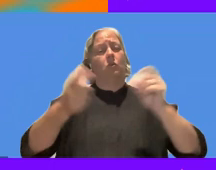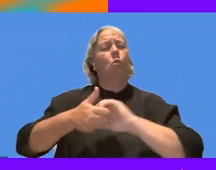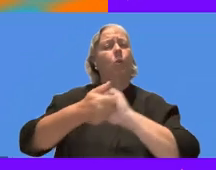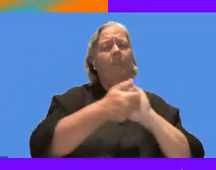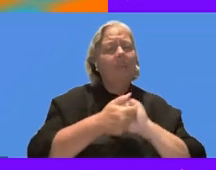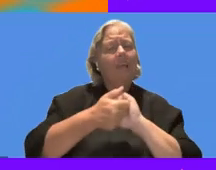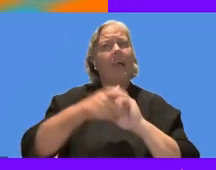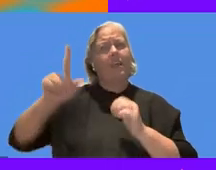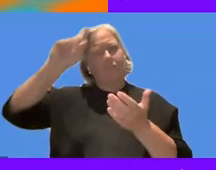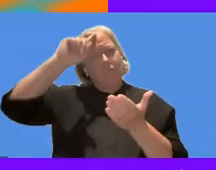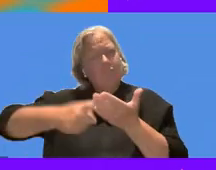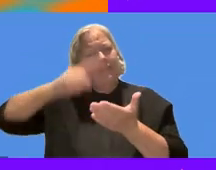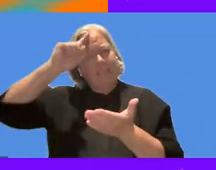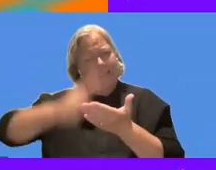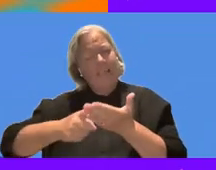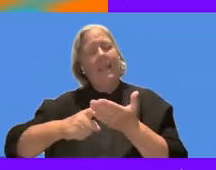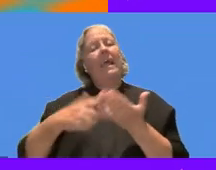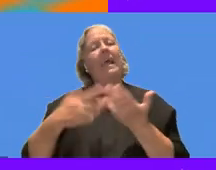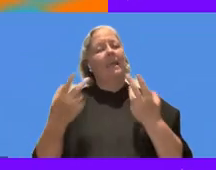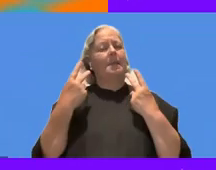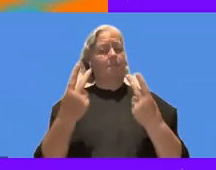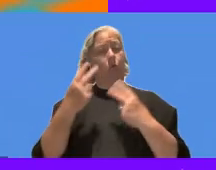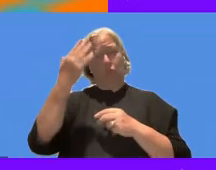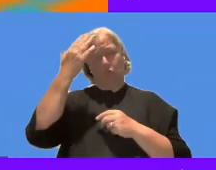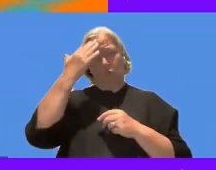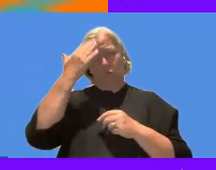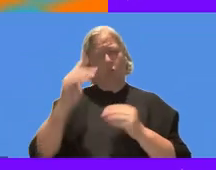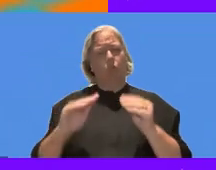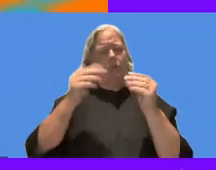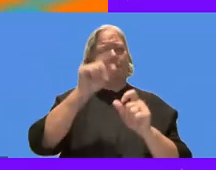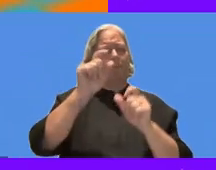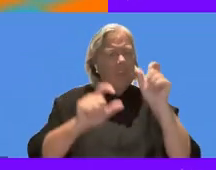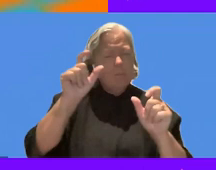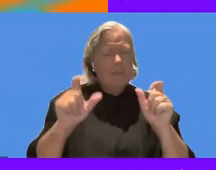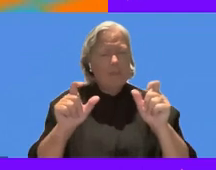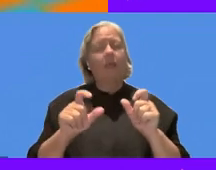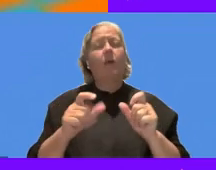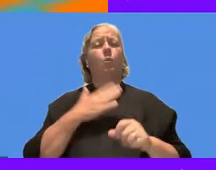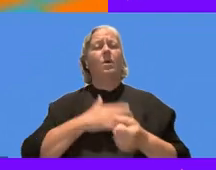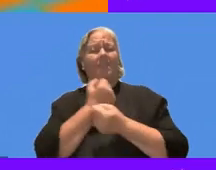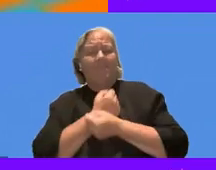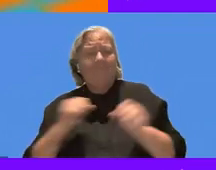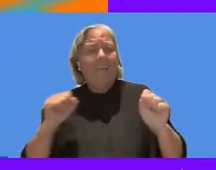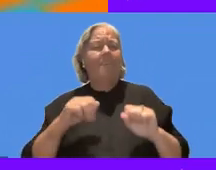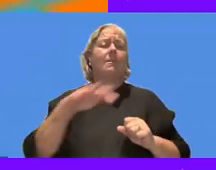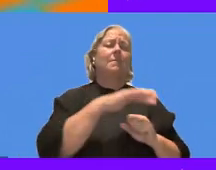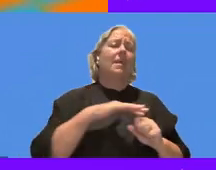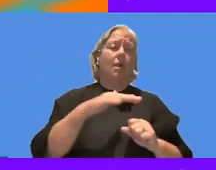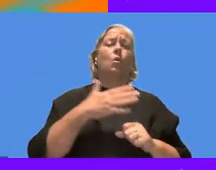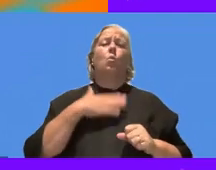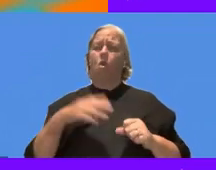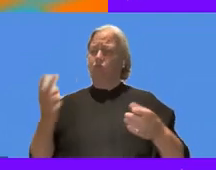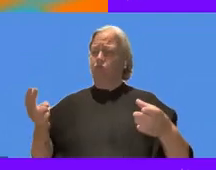is also critical to acknowledge that young people need safe spaces and a seat at the table to share their thoughts,